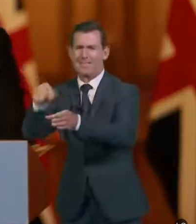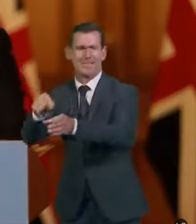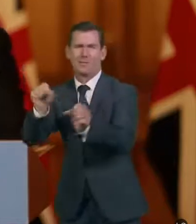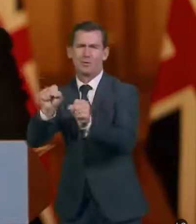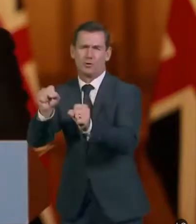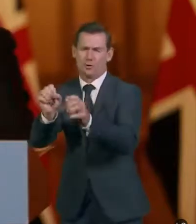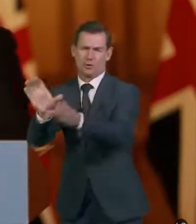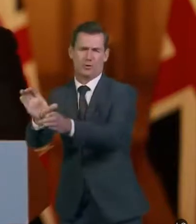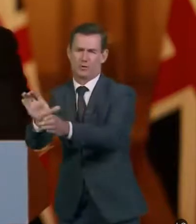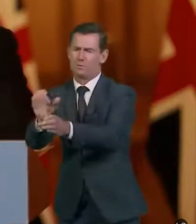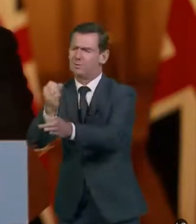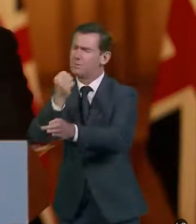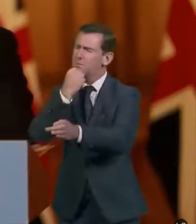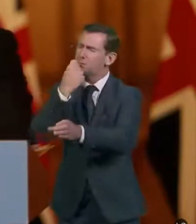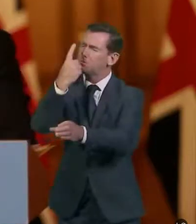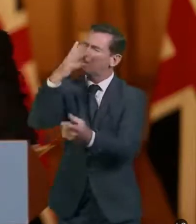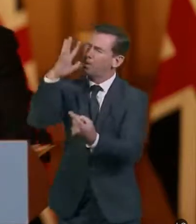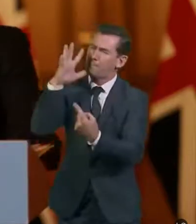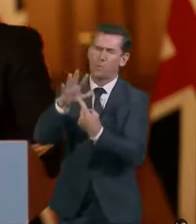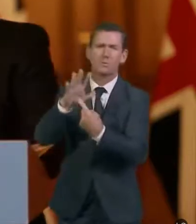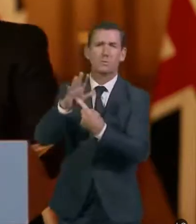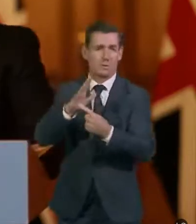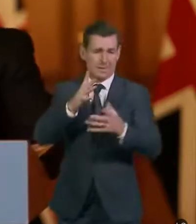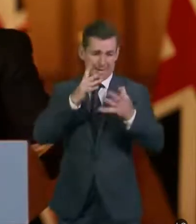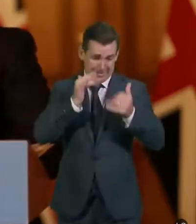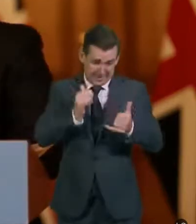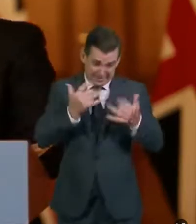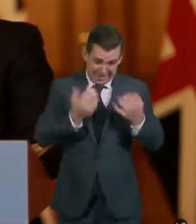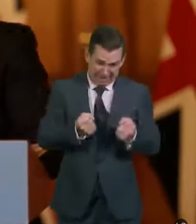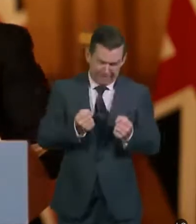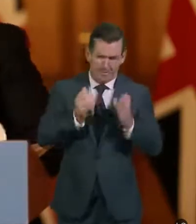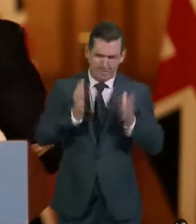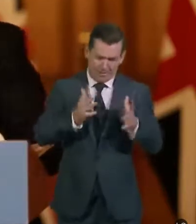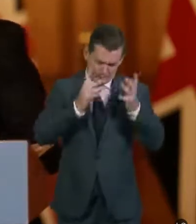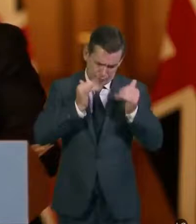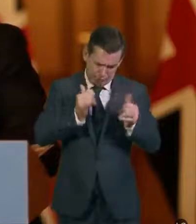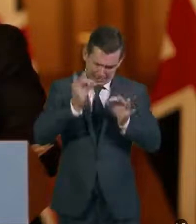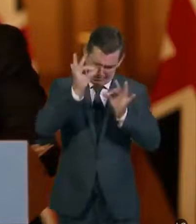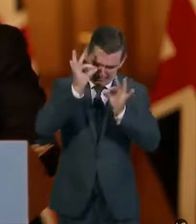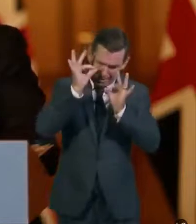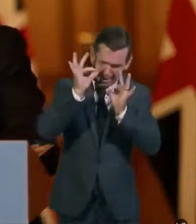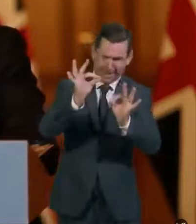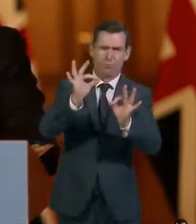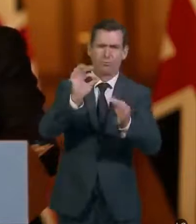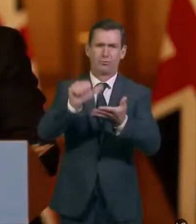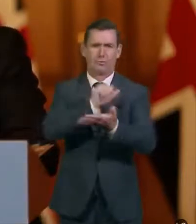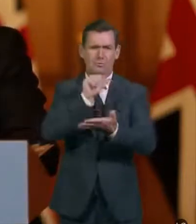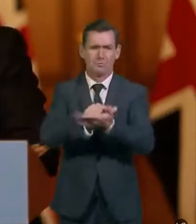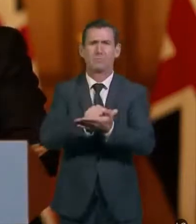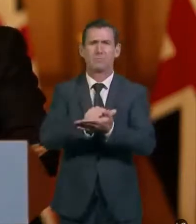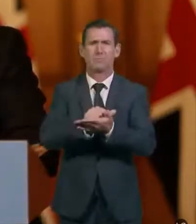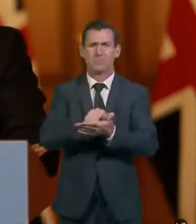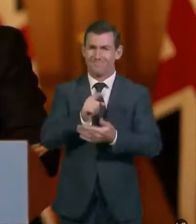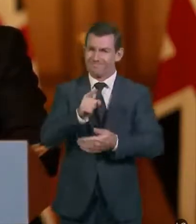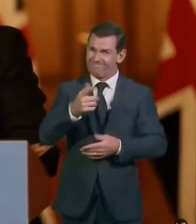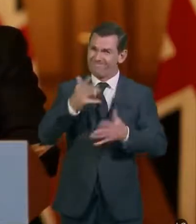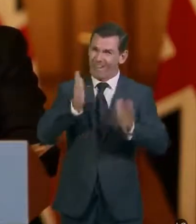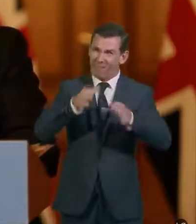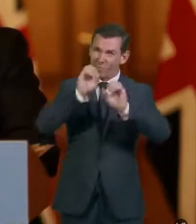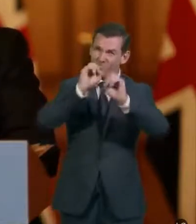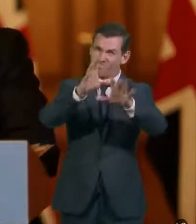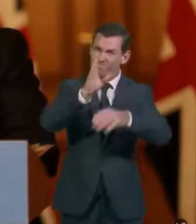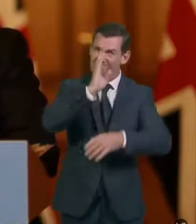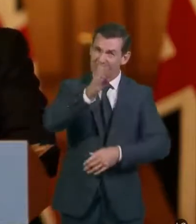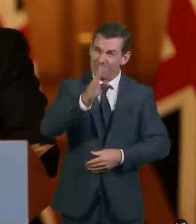that such systems work safely. And I must level with you that it will take time to get this right before